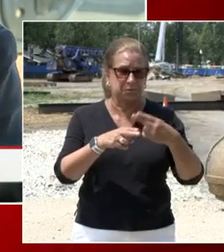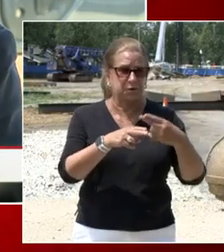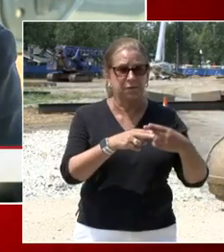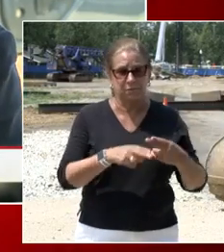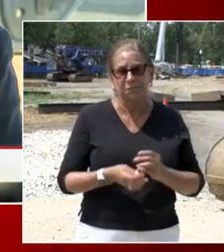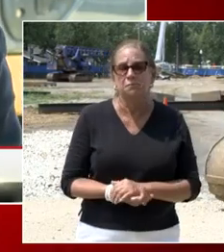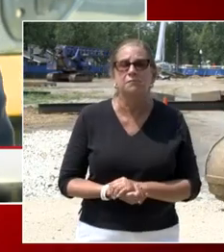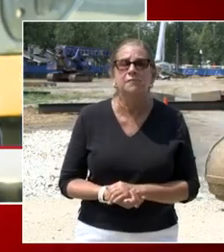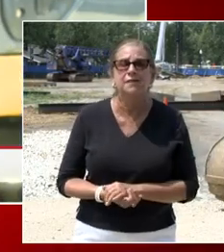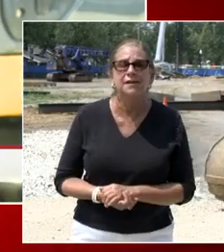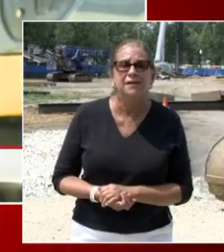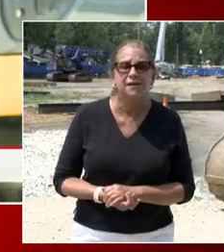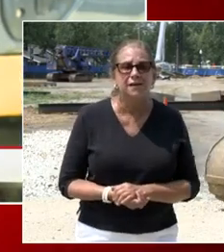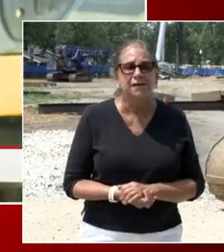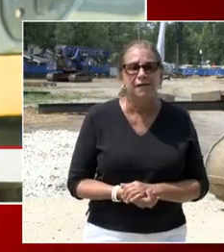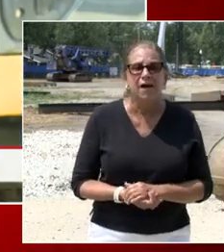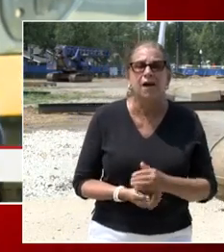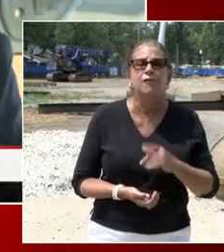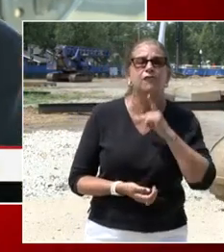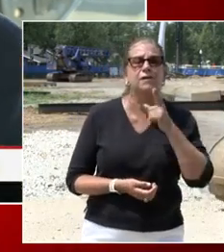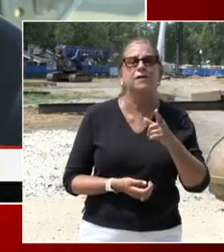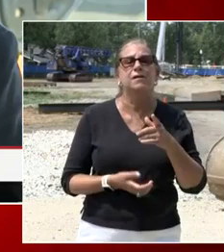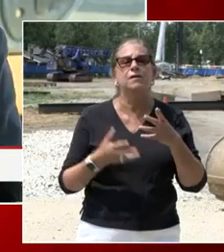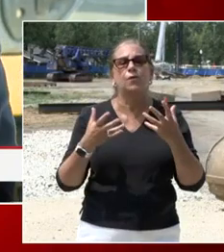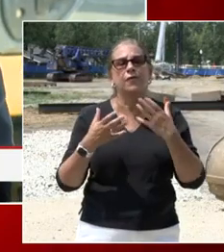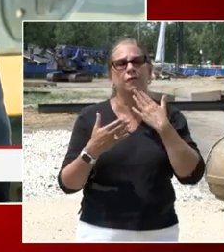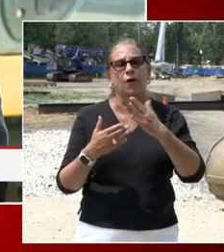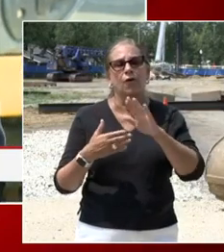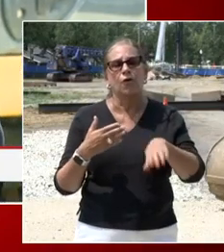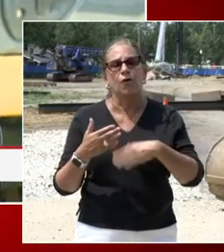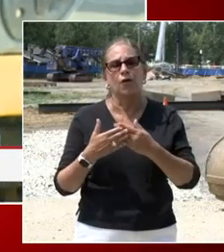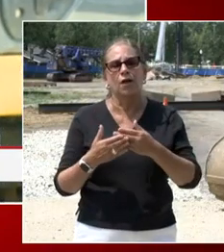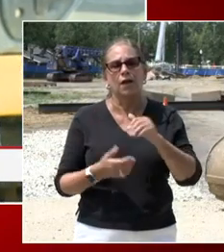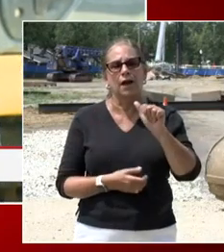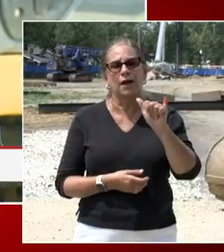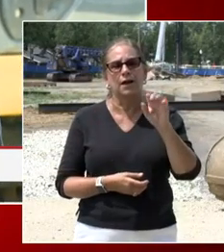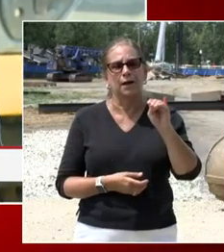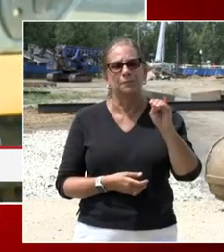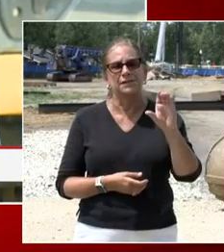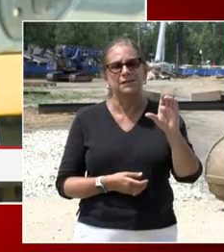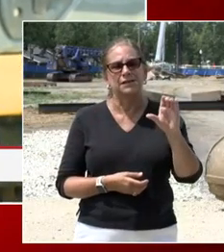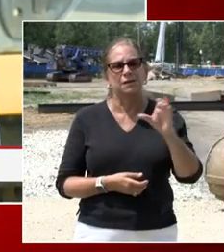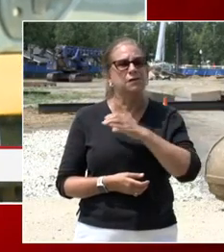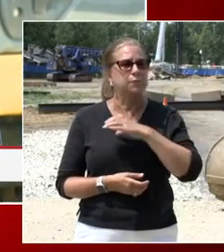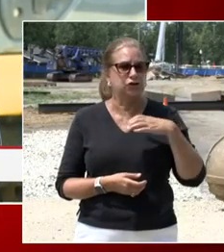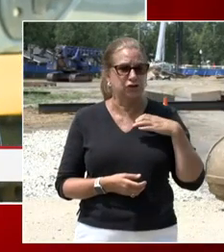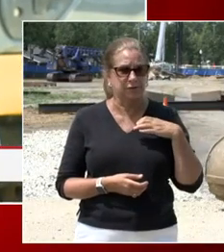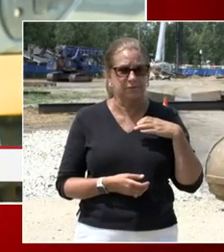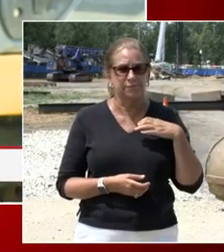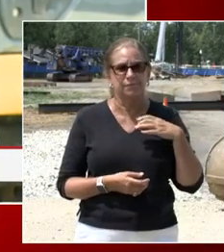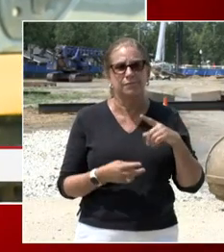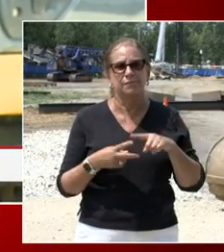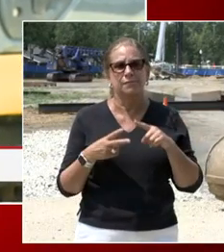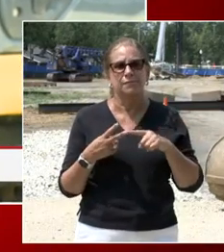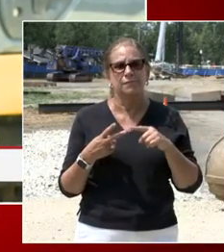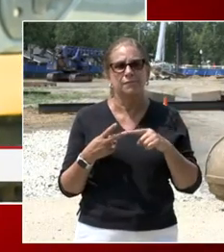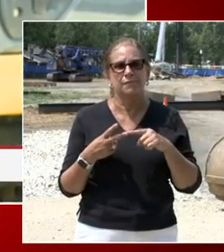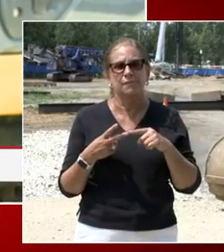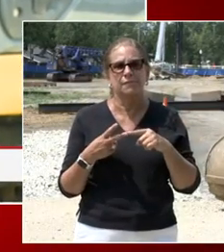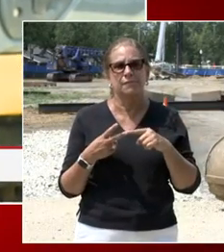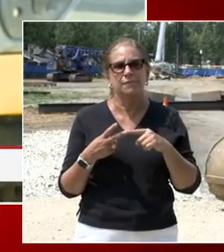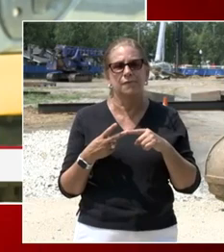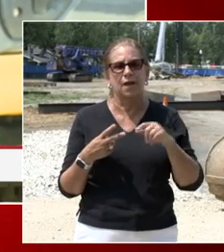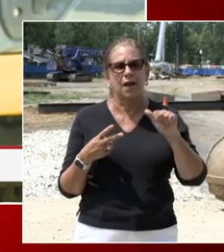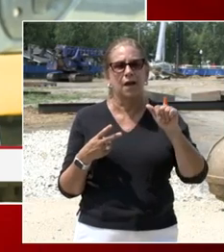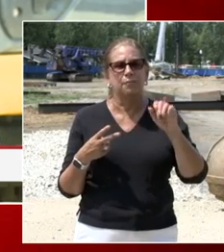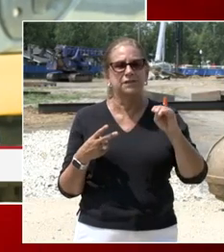want to thank all of the ANC HC commissioners and especially ANC HC Chair Salim Adofo's